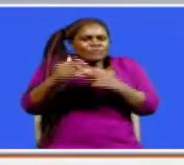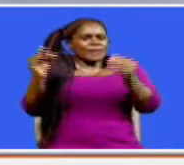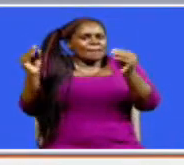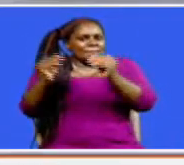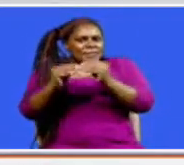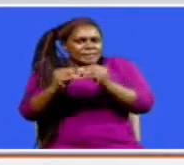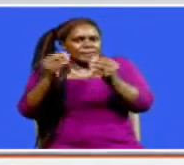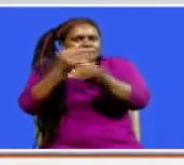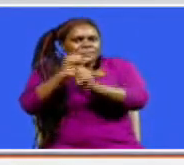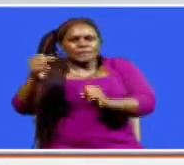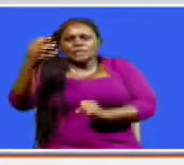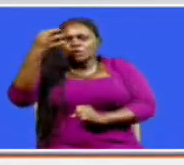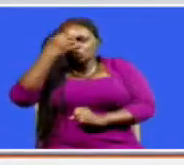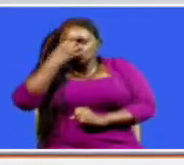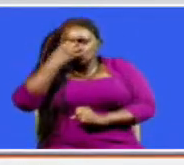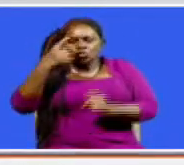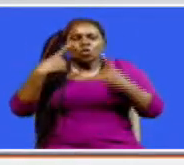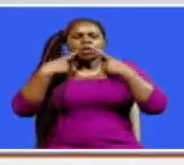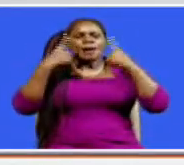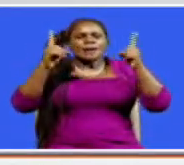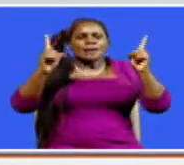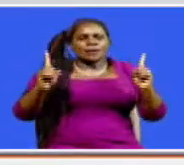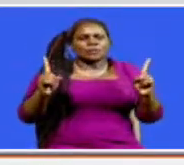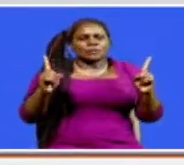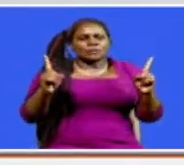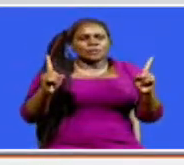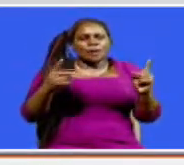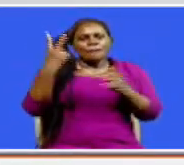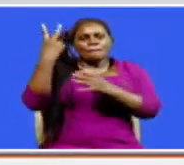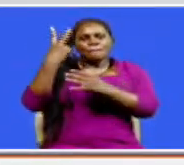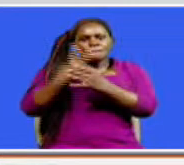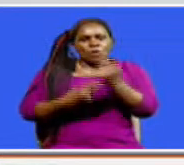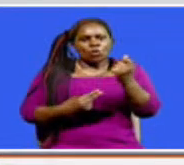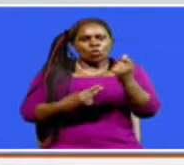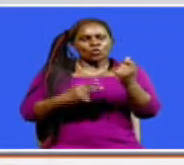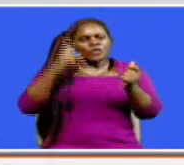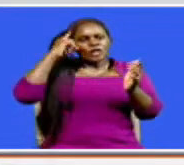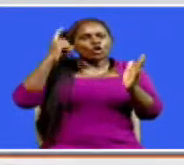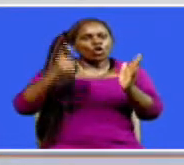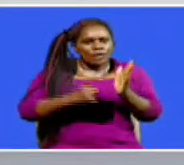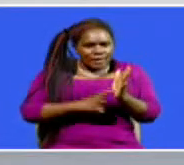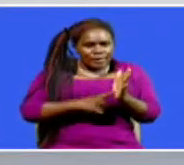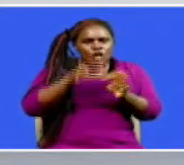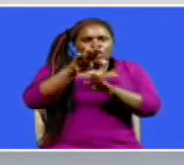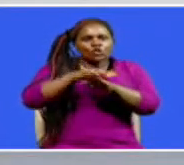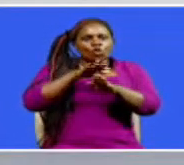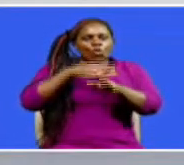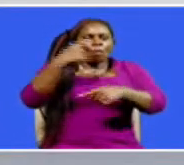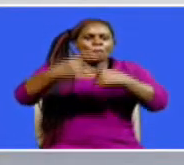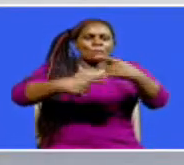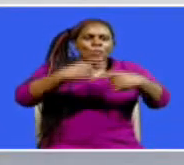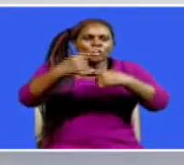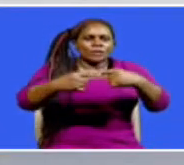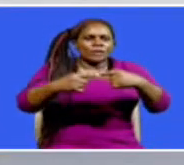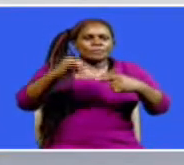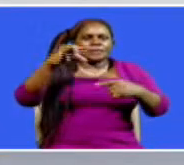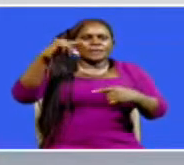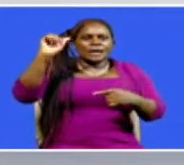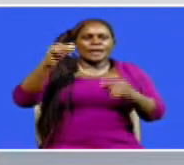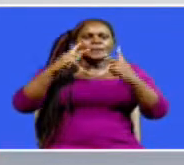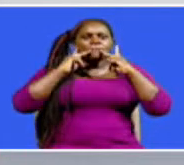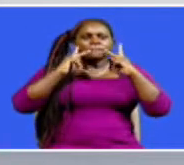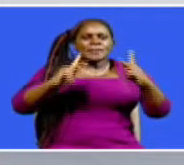meeting, President Ruto released a statement in which the two leaders recognized the slow progress of the Jeddah